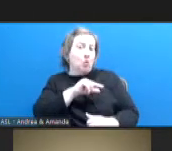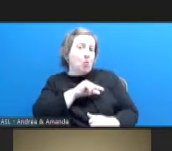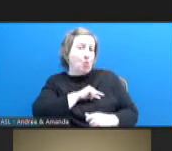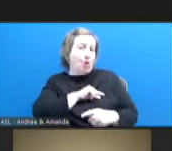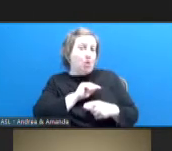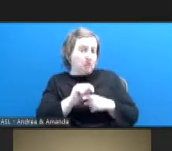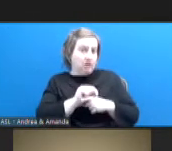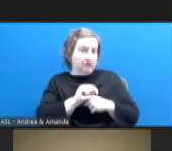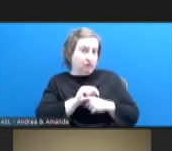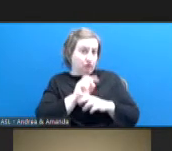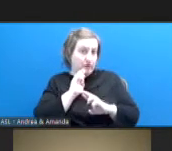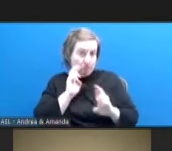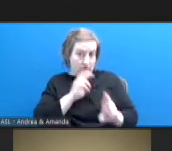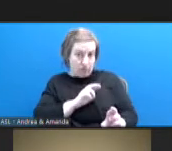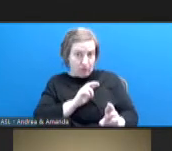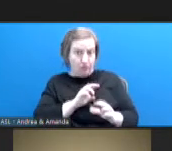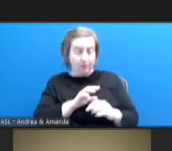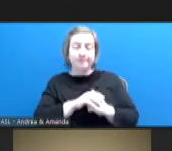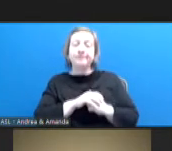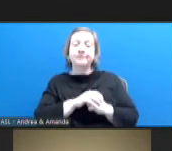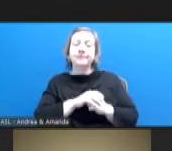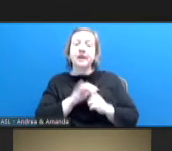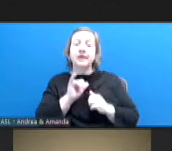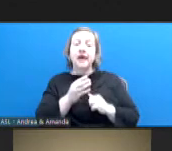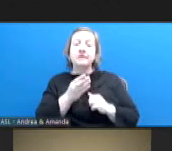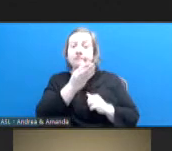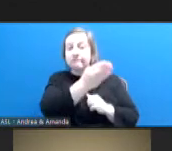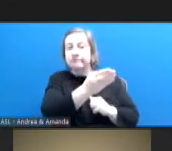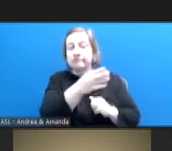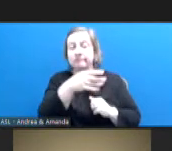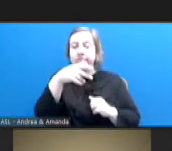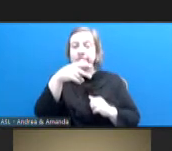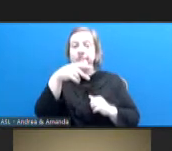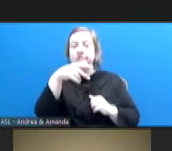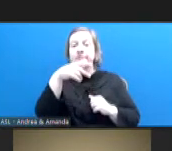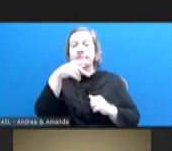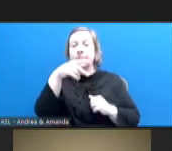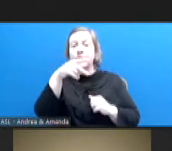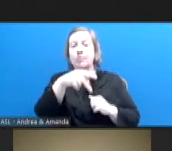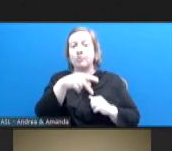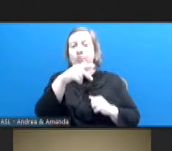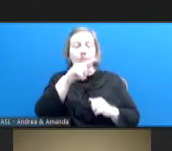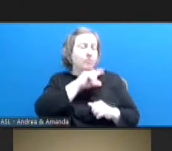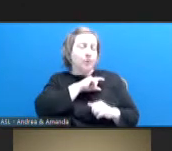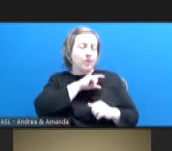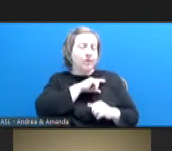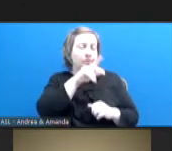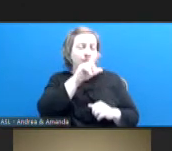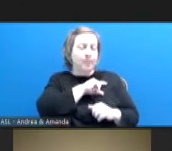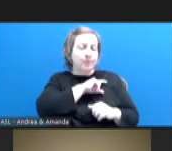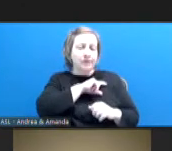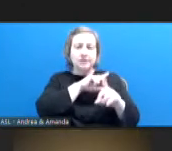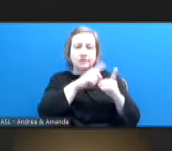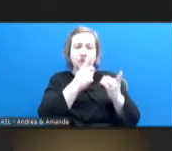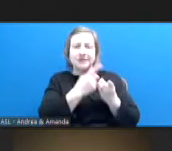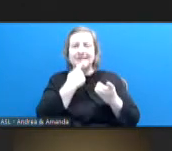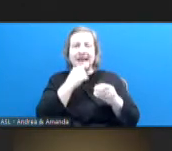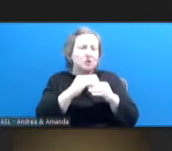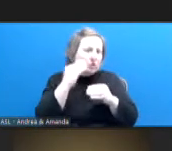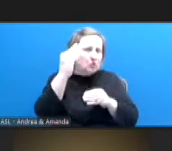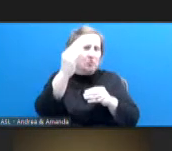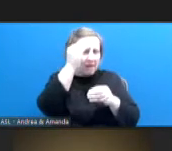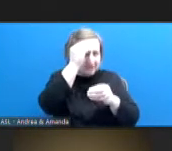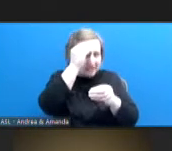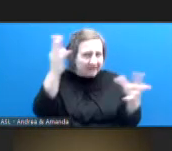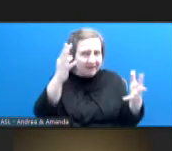training report that went to the police department, where Dennis, you talked about too much material covered,